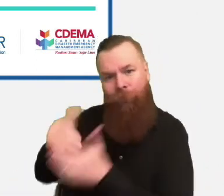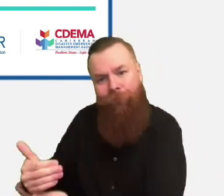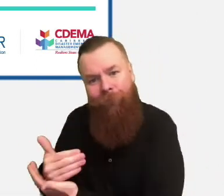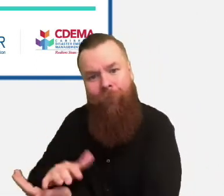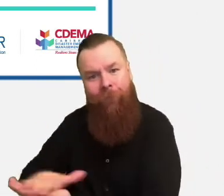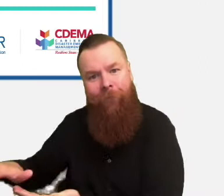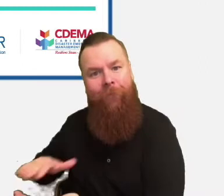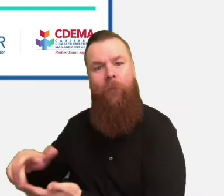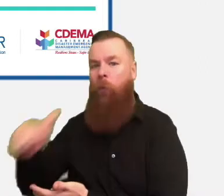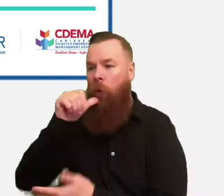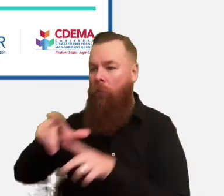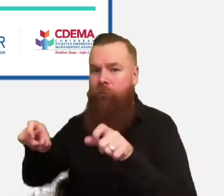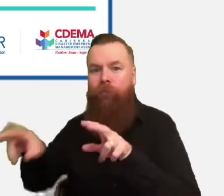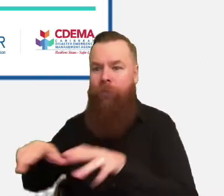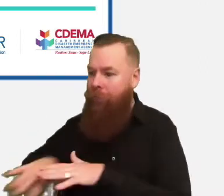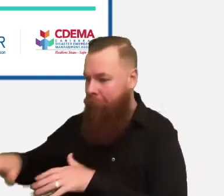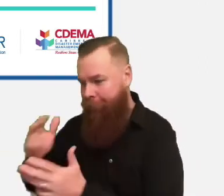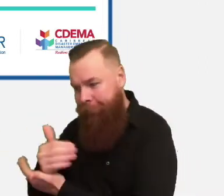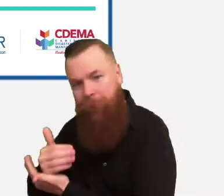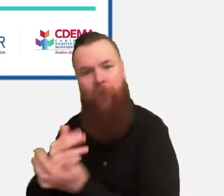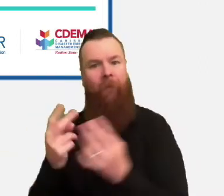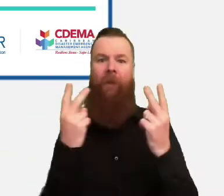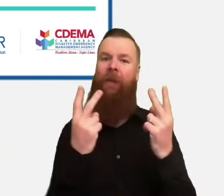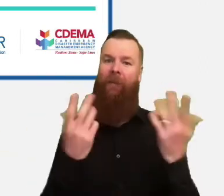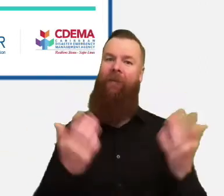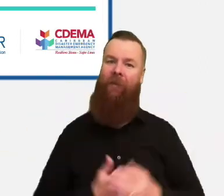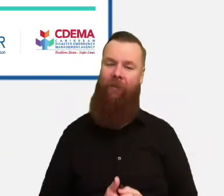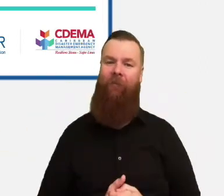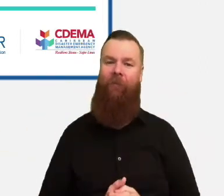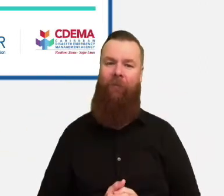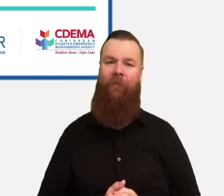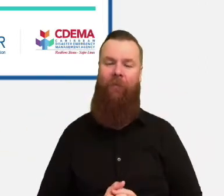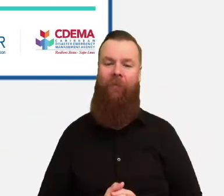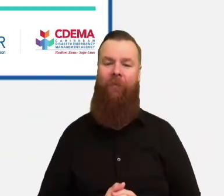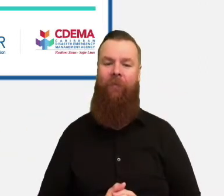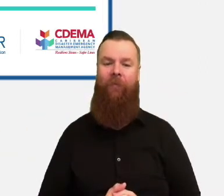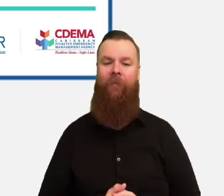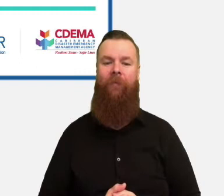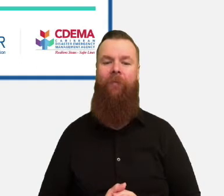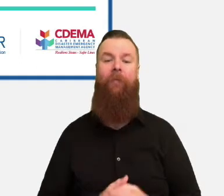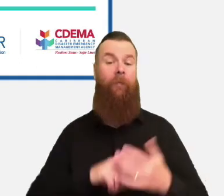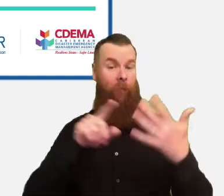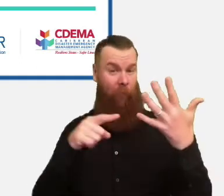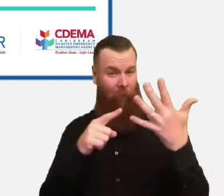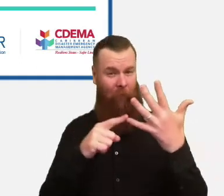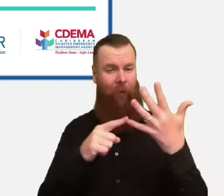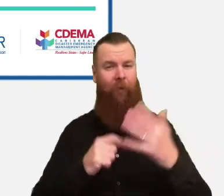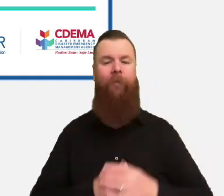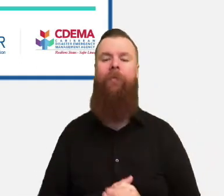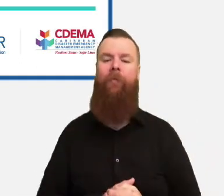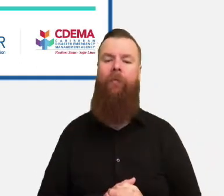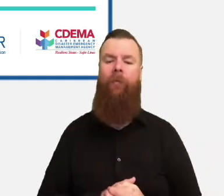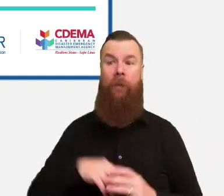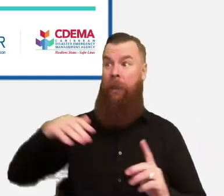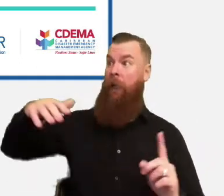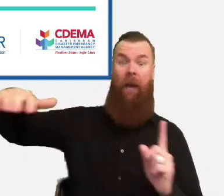The fifth principle, just two more slides. The fifth principle is on environmentally compatible. So here we have